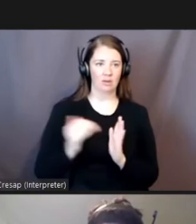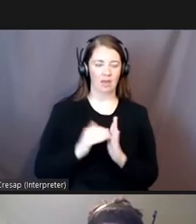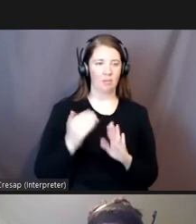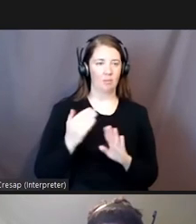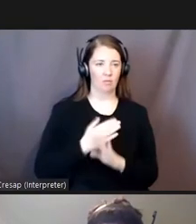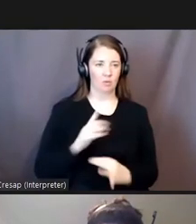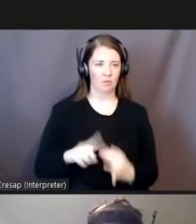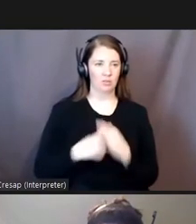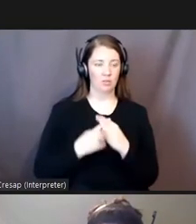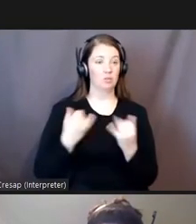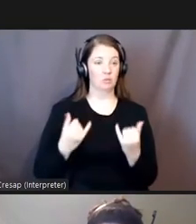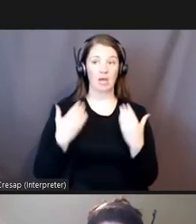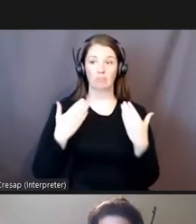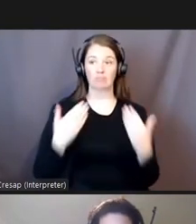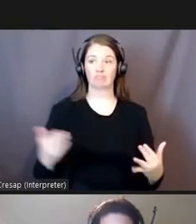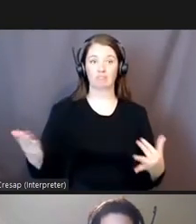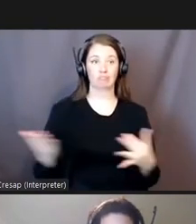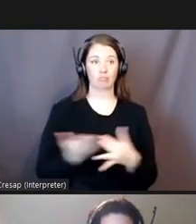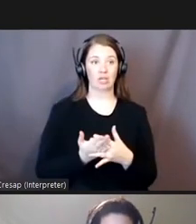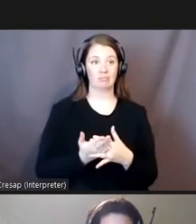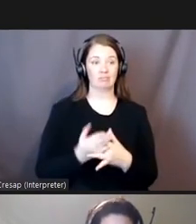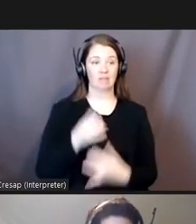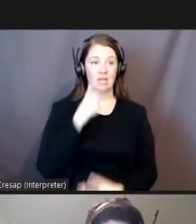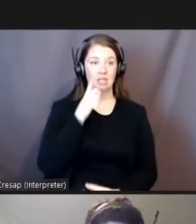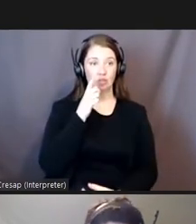Let's just break for lunch.